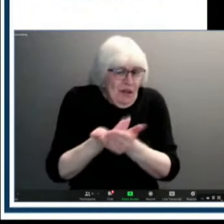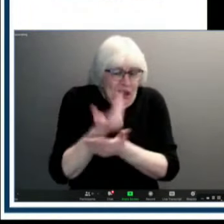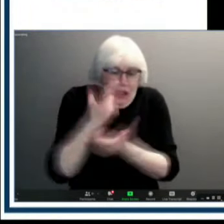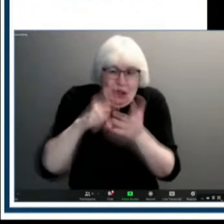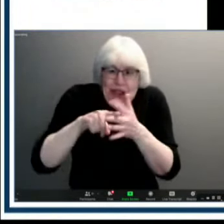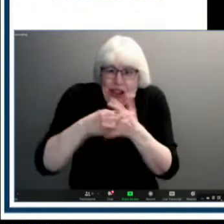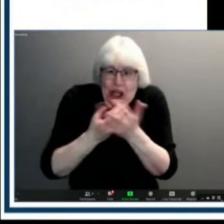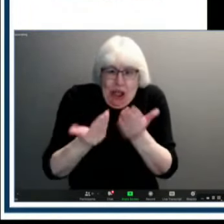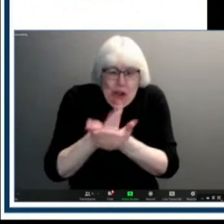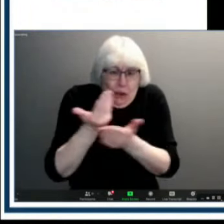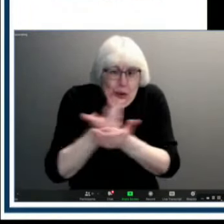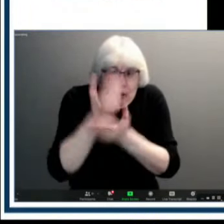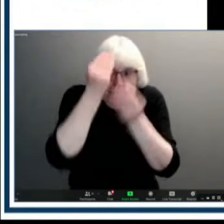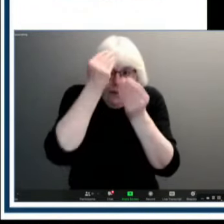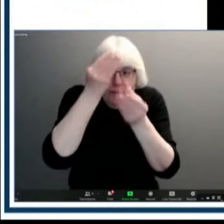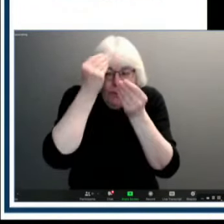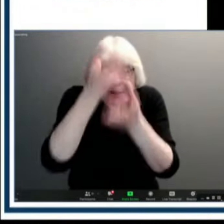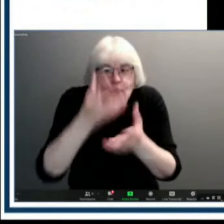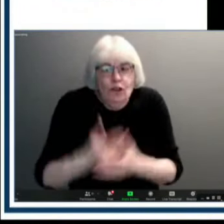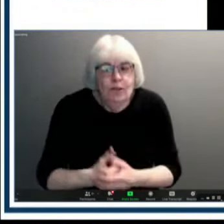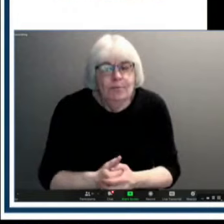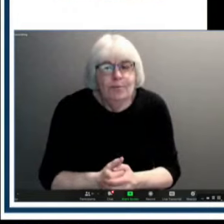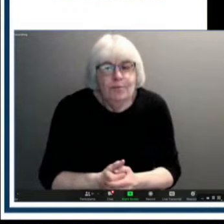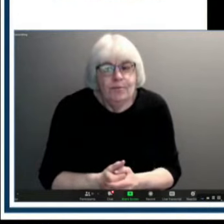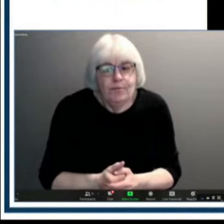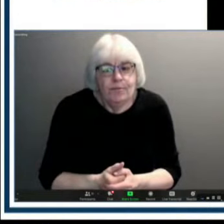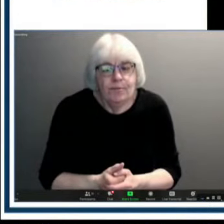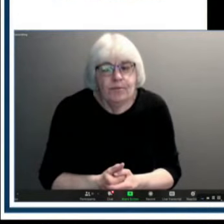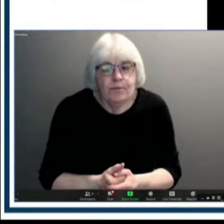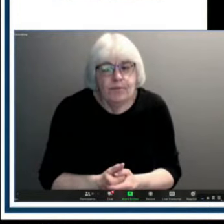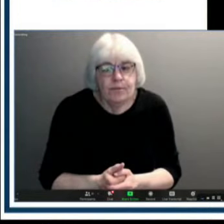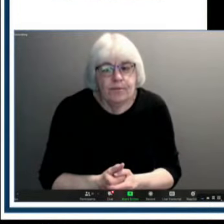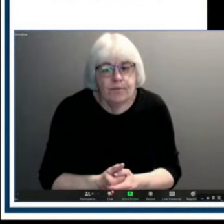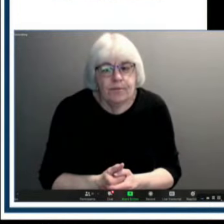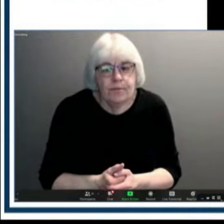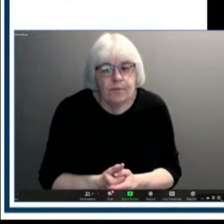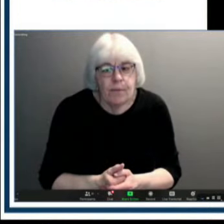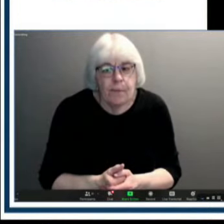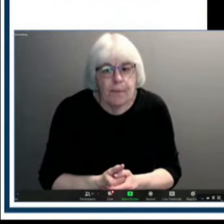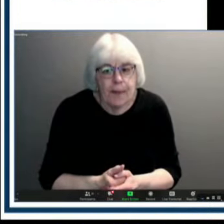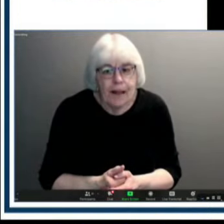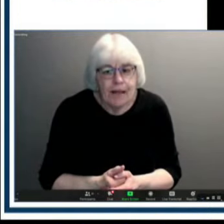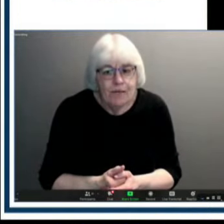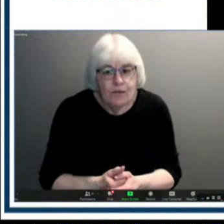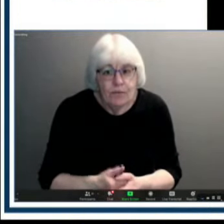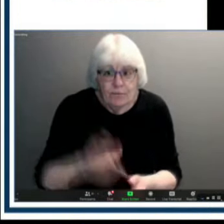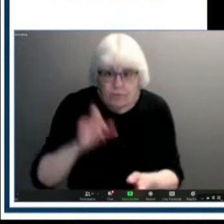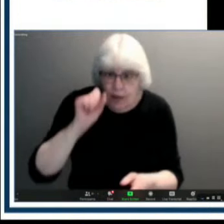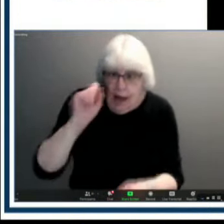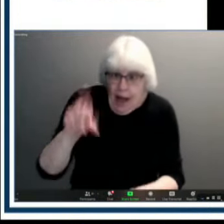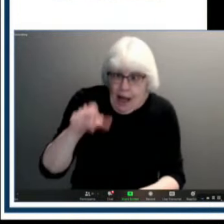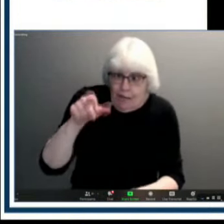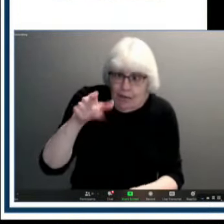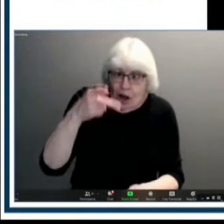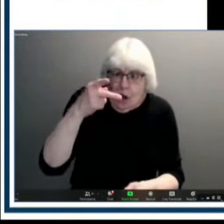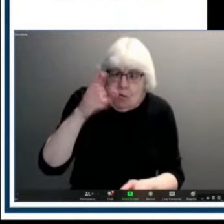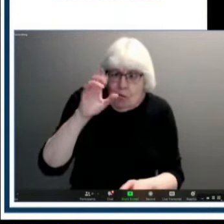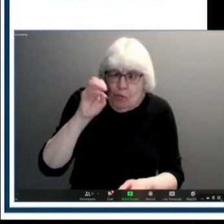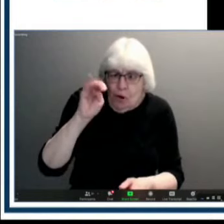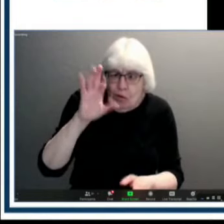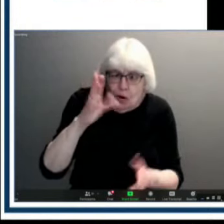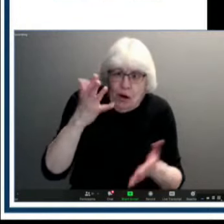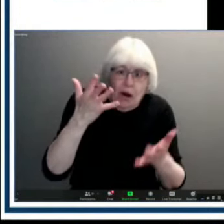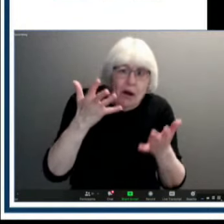question? Yes, I do. Premier Houston, and maybe Dr. Strang can weigh in. How soon will educators